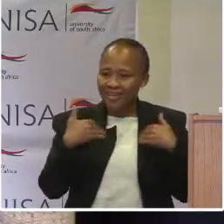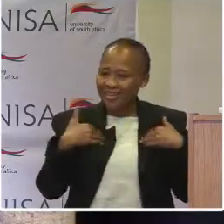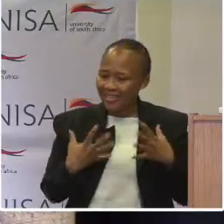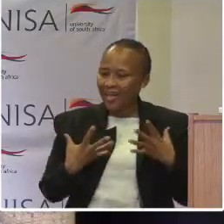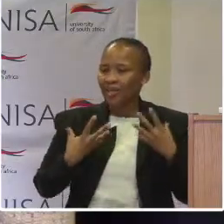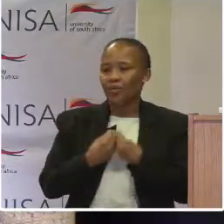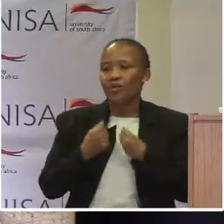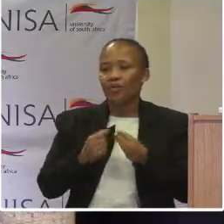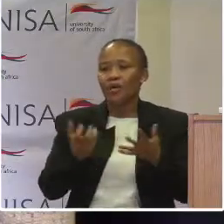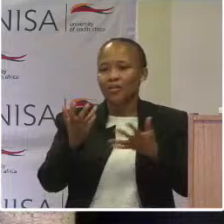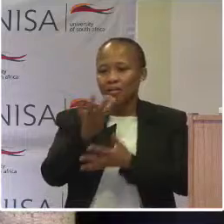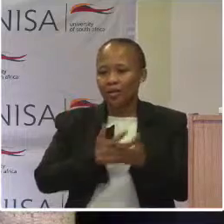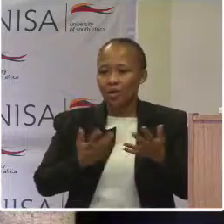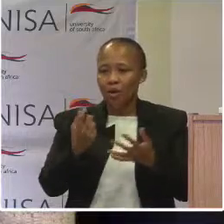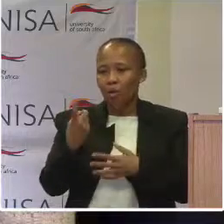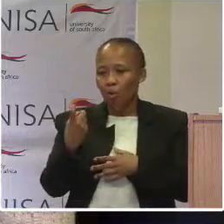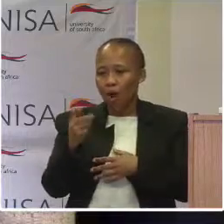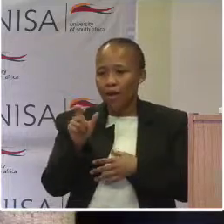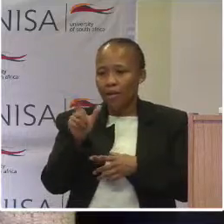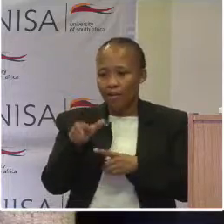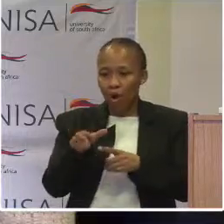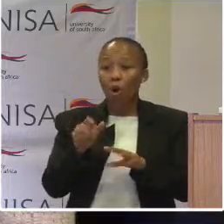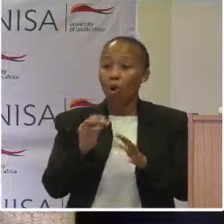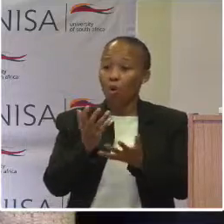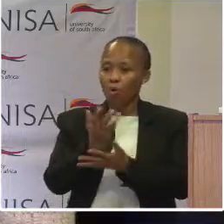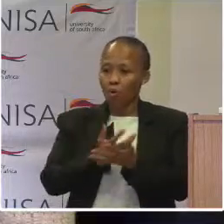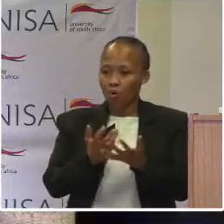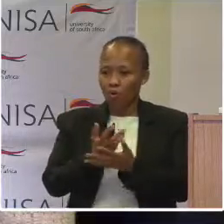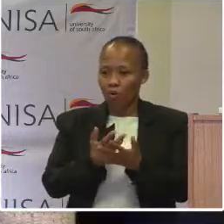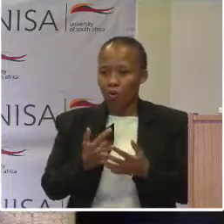like what we're having today, the research. Yes?